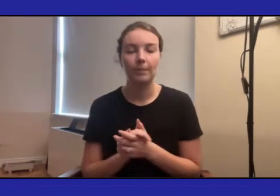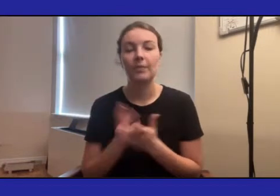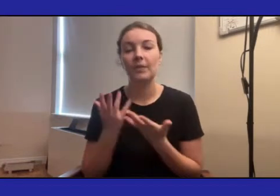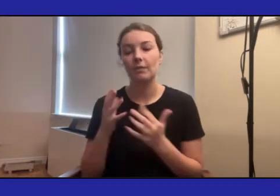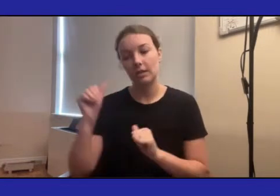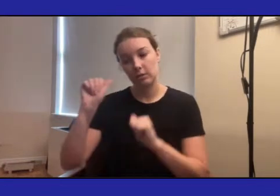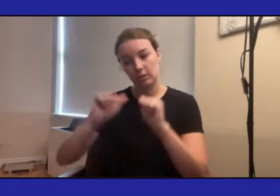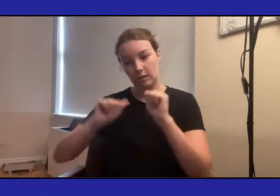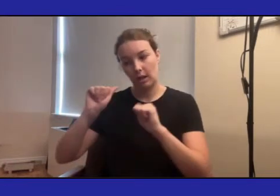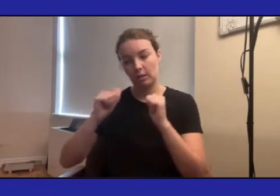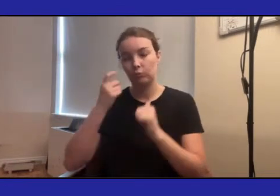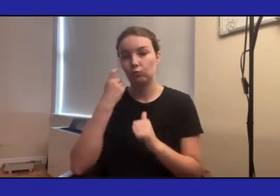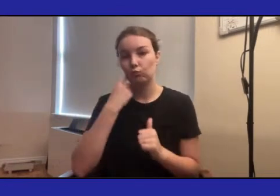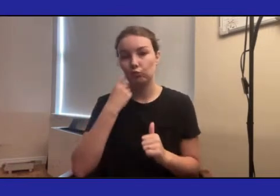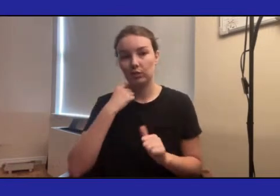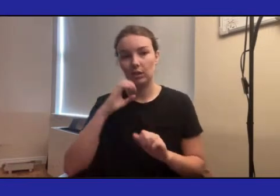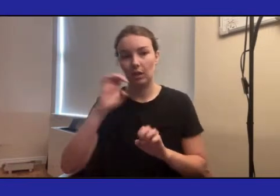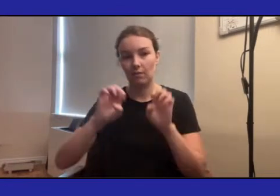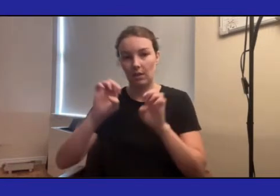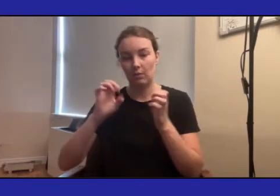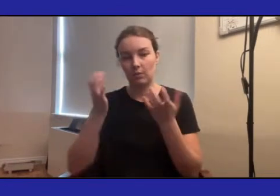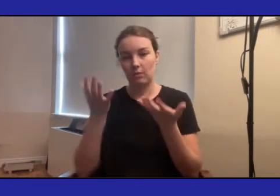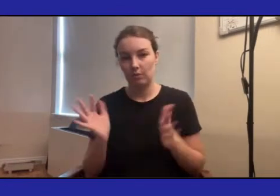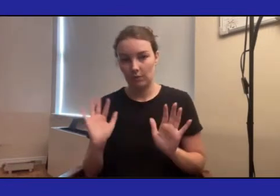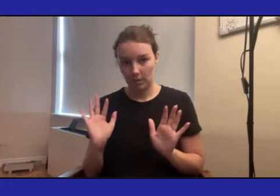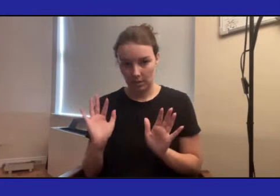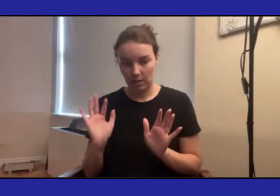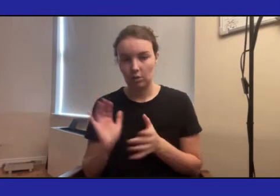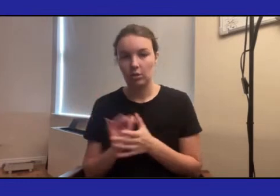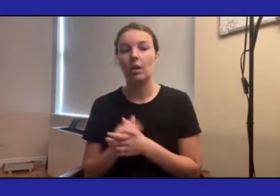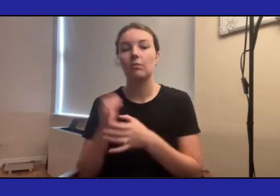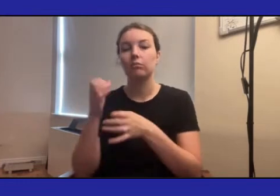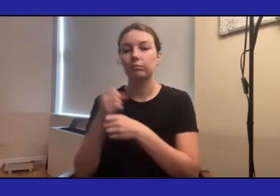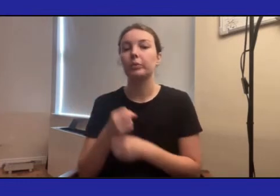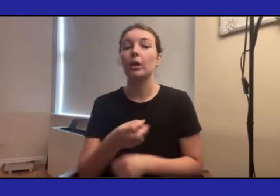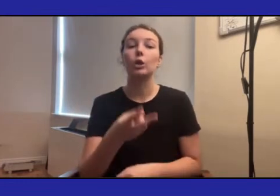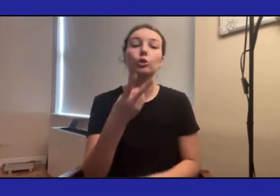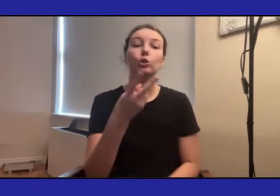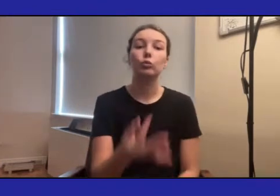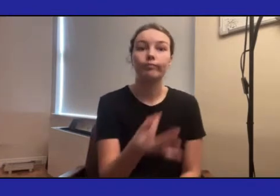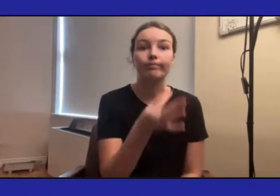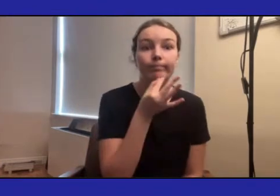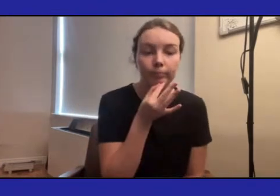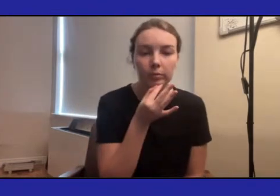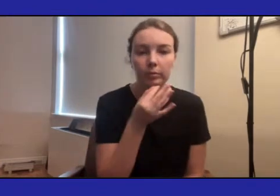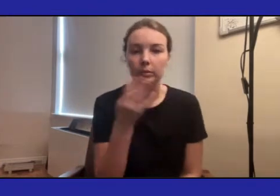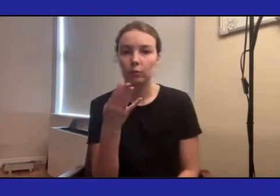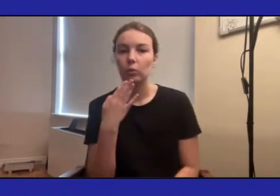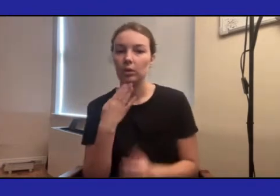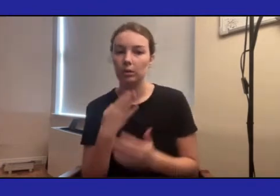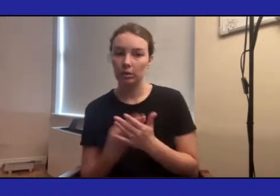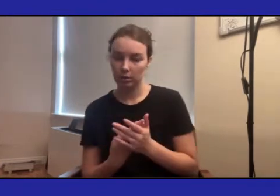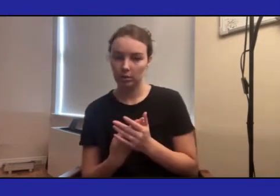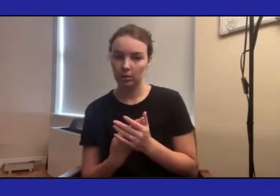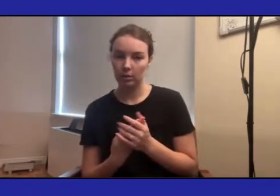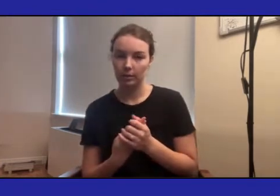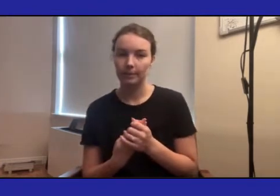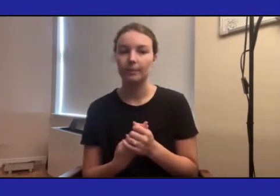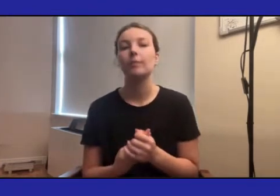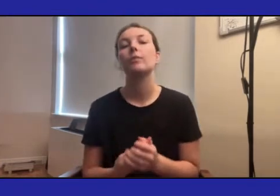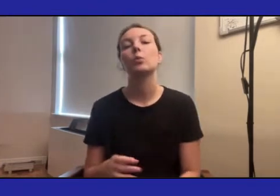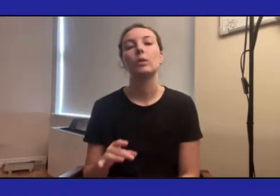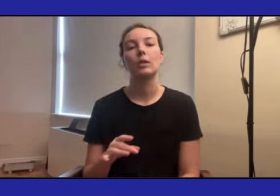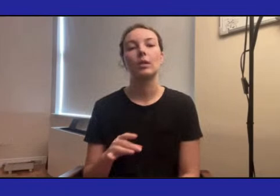recent evaluations that were completed, and they received 2 excellent and 4 good, with an overall rating of both 84 and